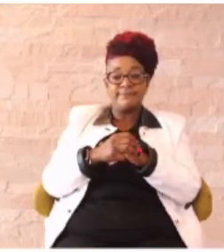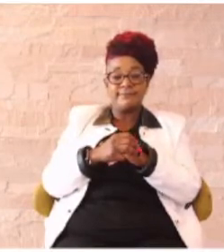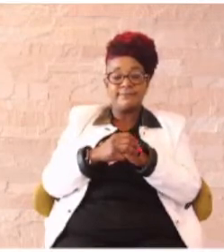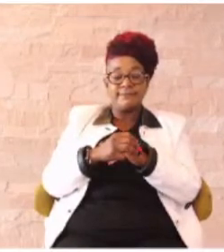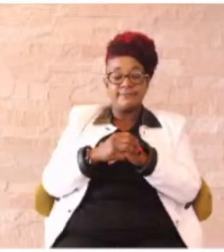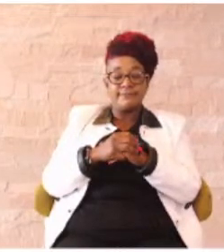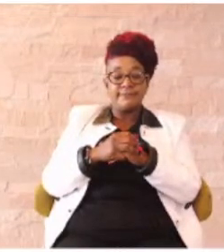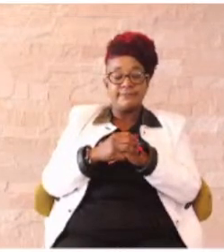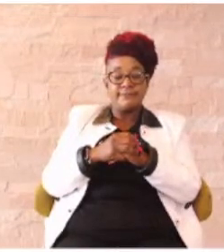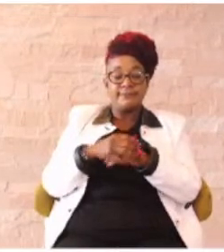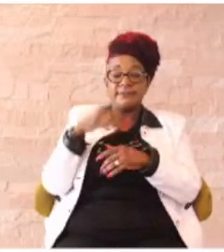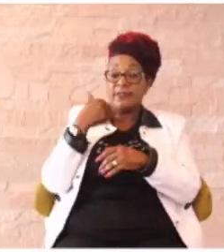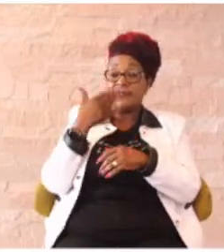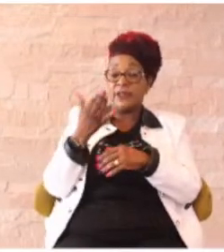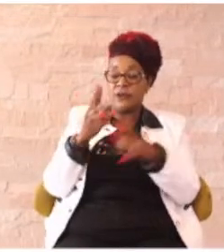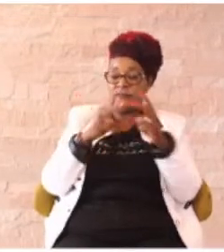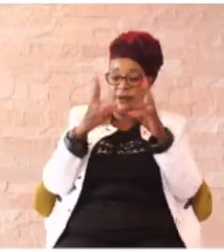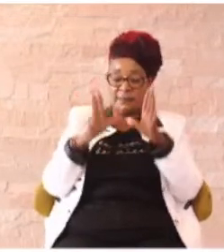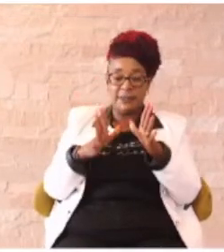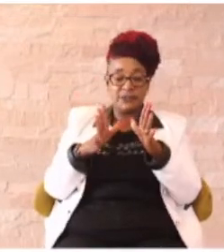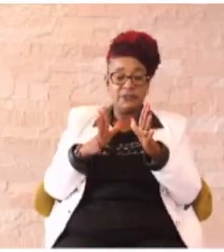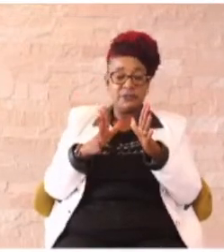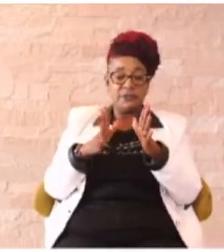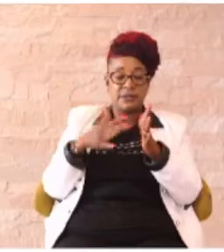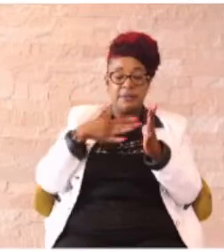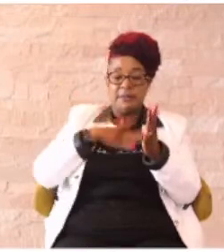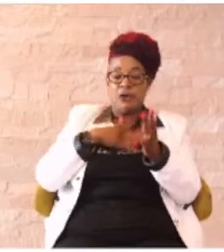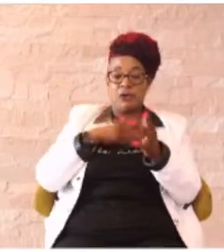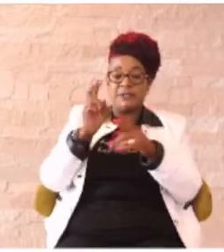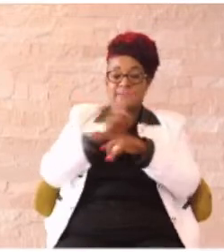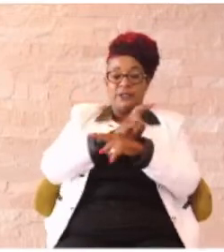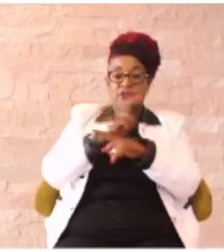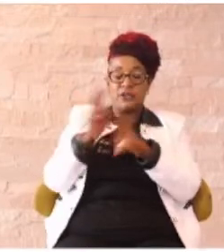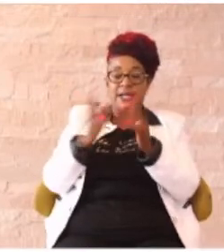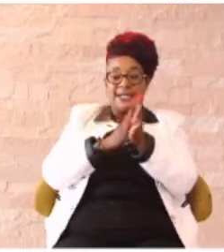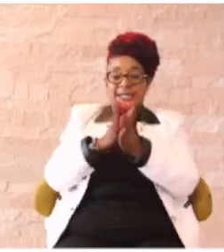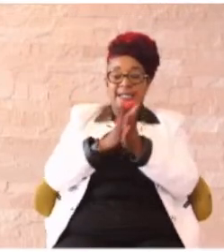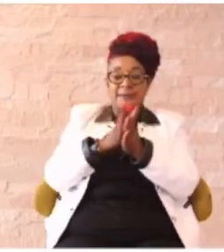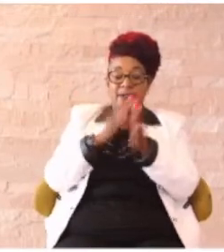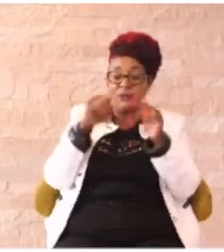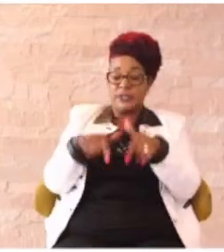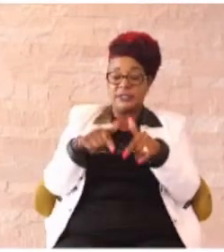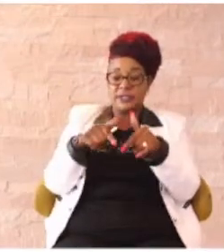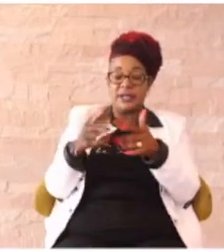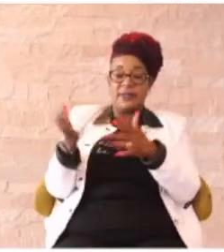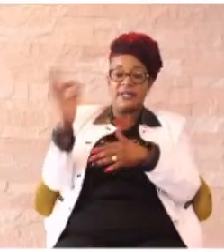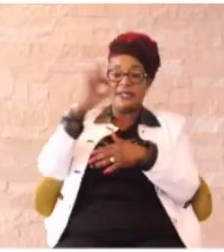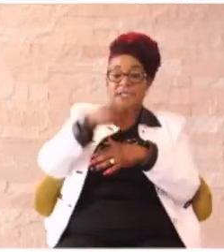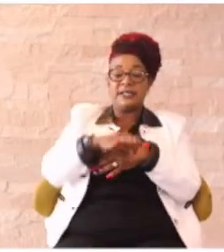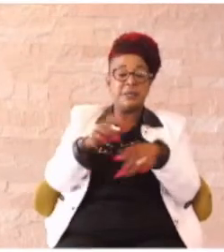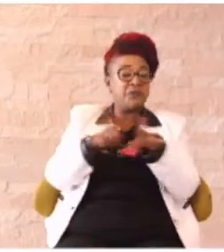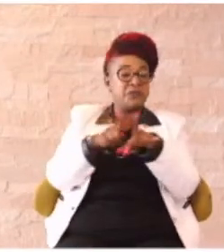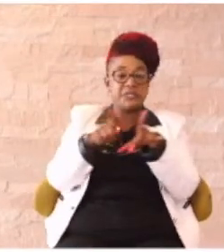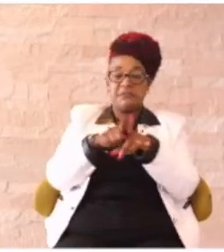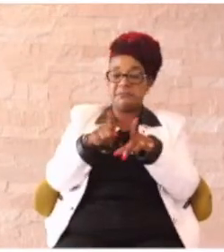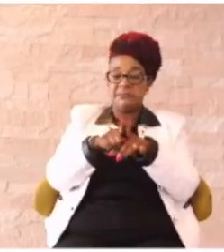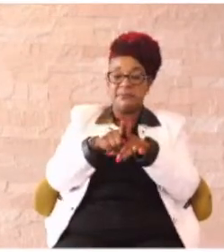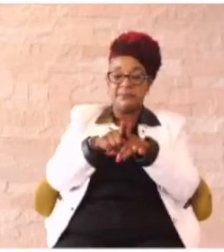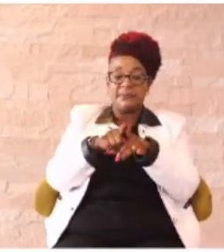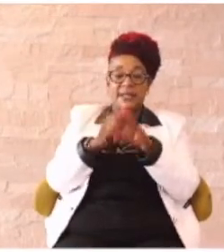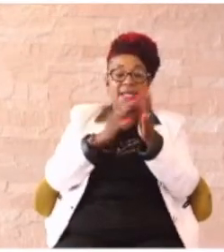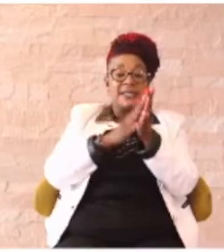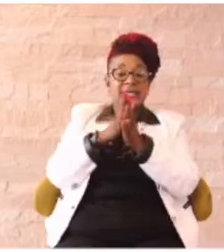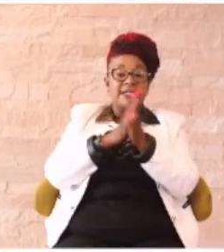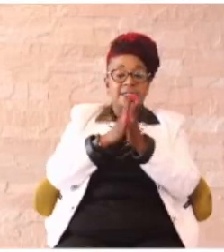Okay, thank you so much. Actually, my observation and excitement for this 3 days was almost the same, and I am excited to